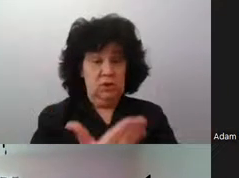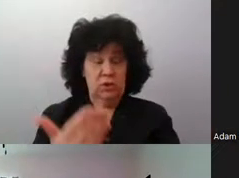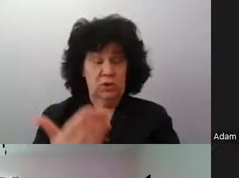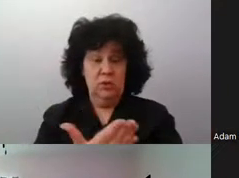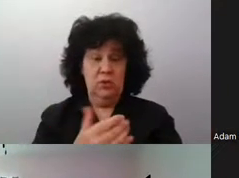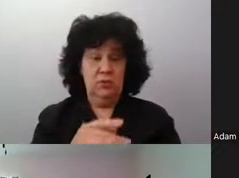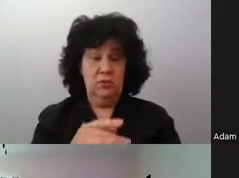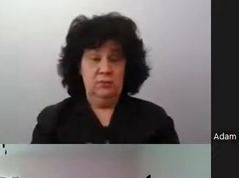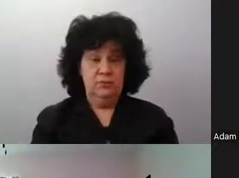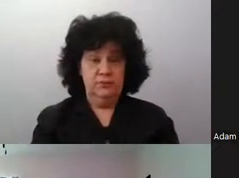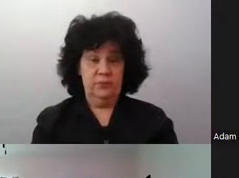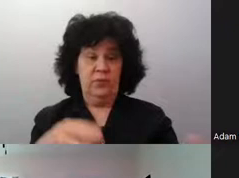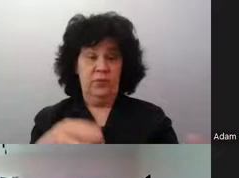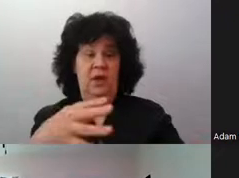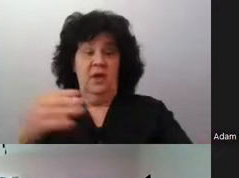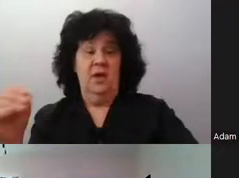start? So